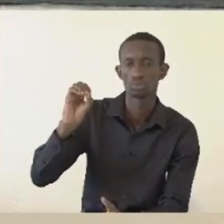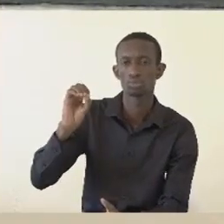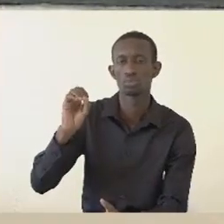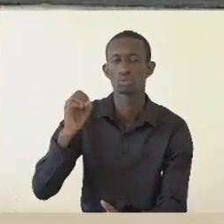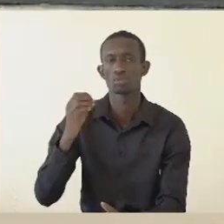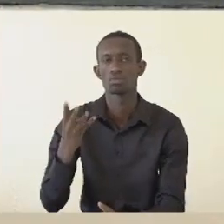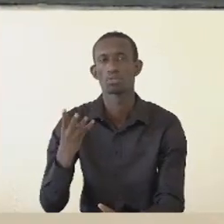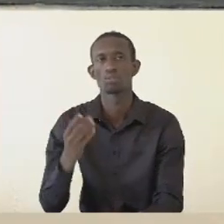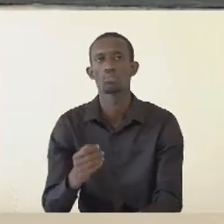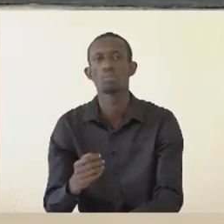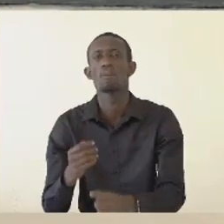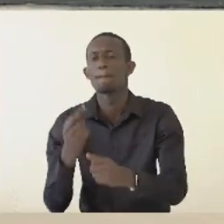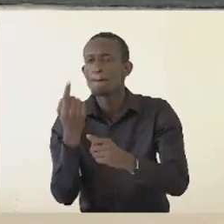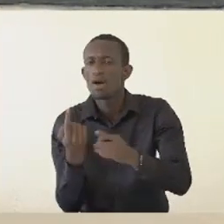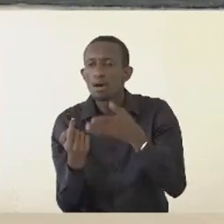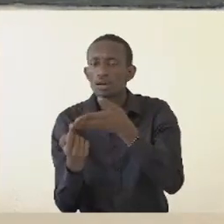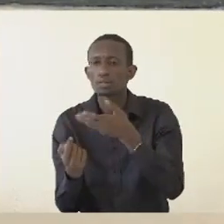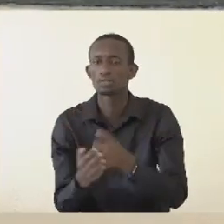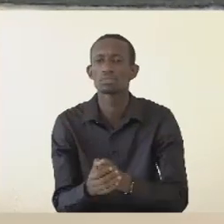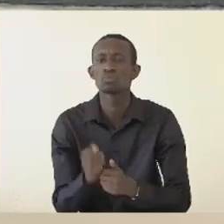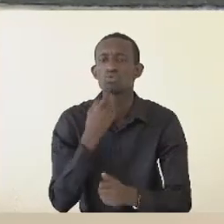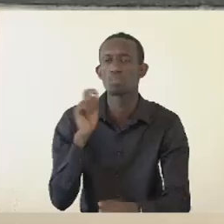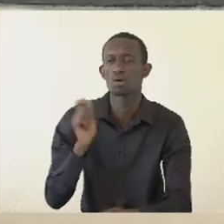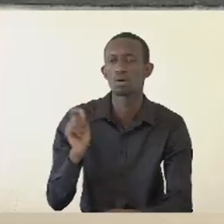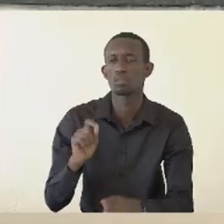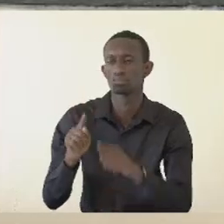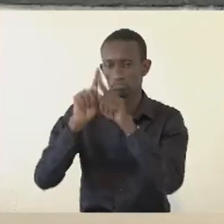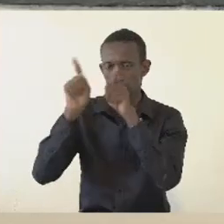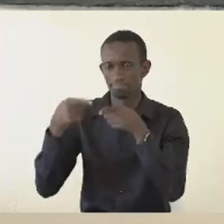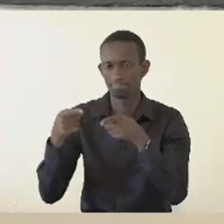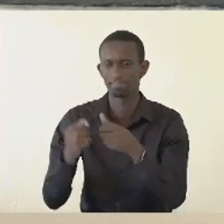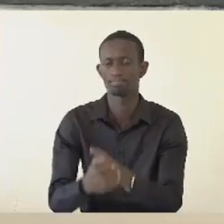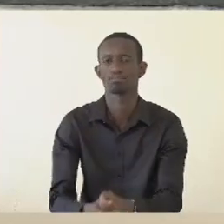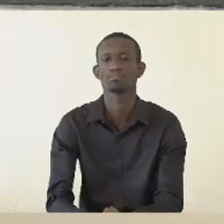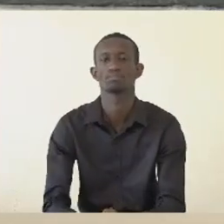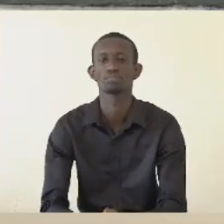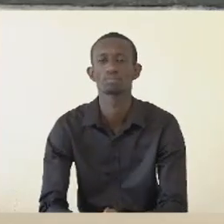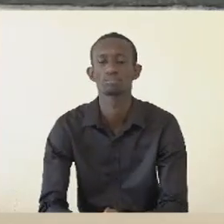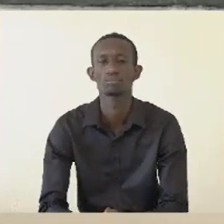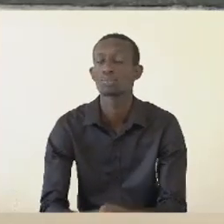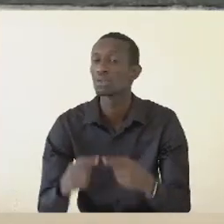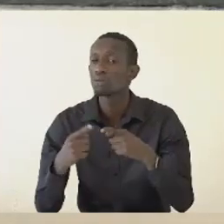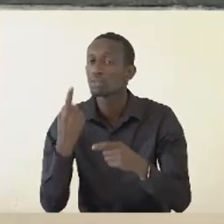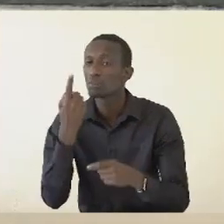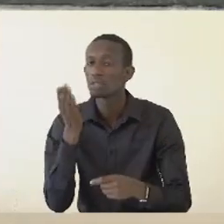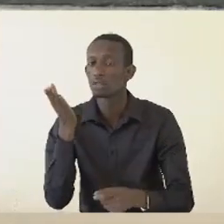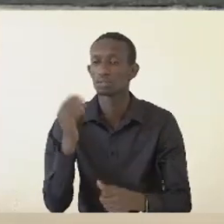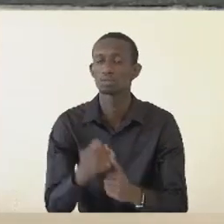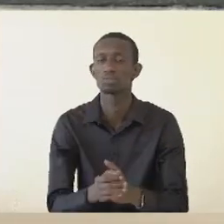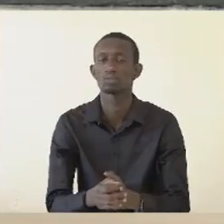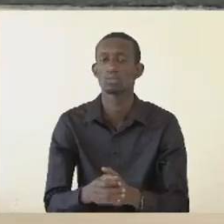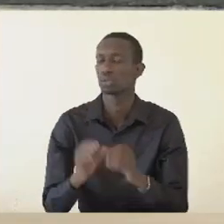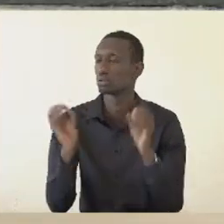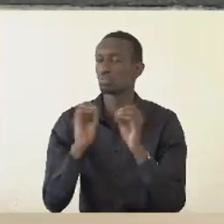SO4 with 1. You have to use brackets. But the 1 here, there is